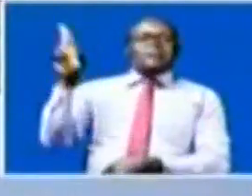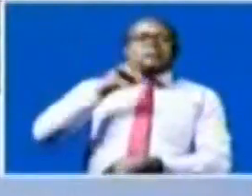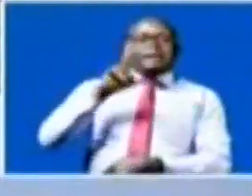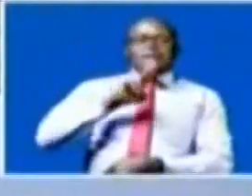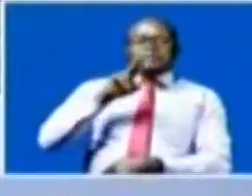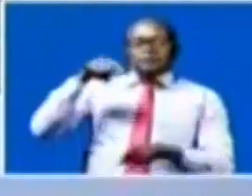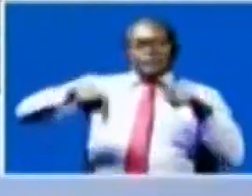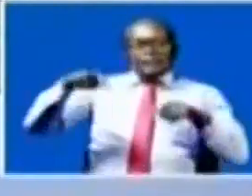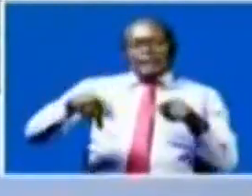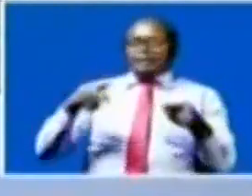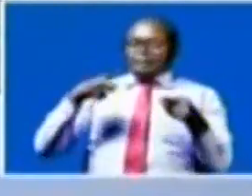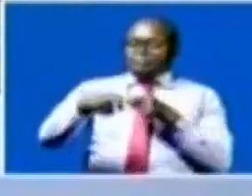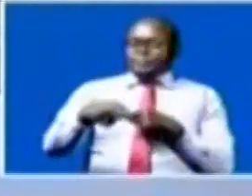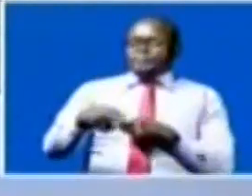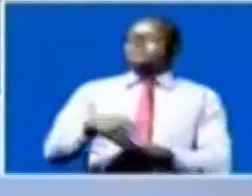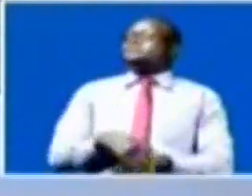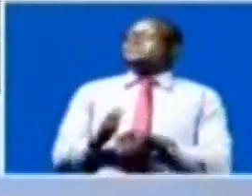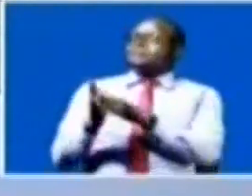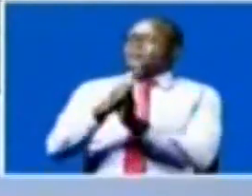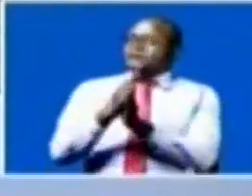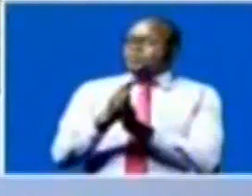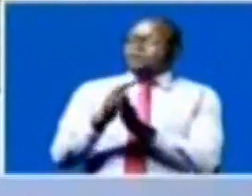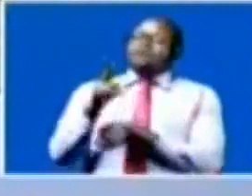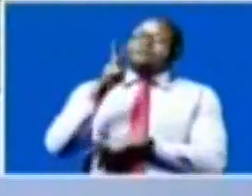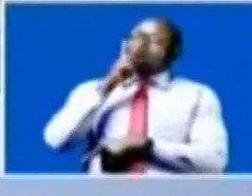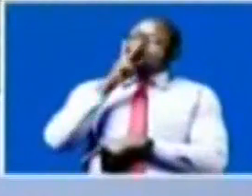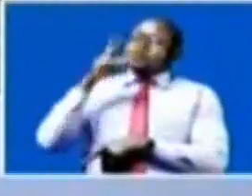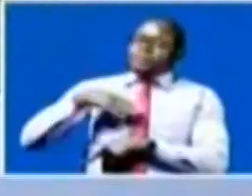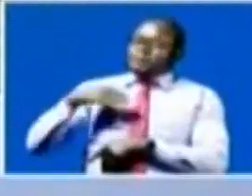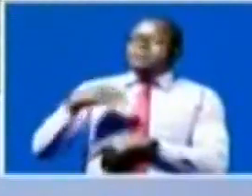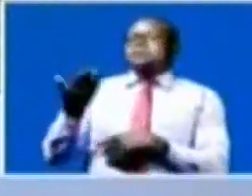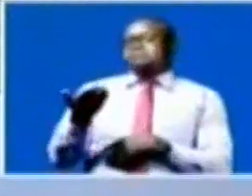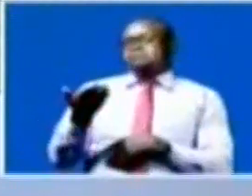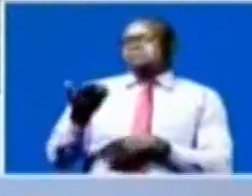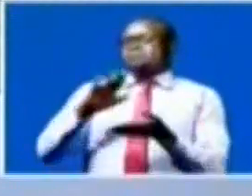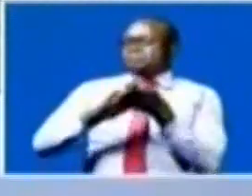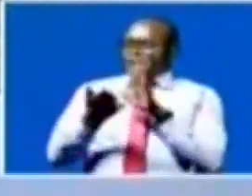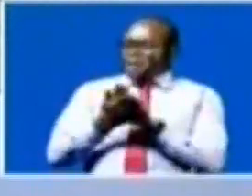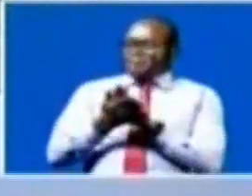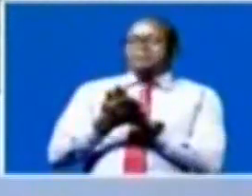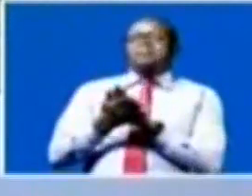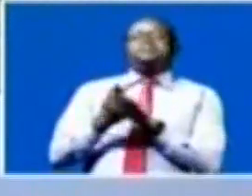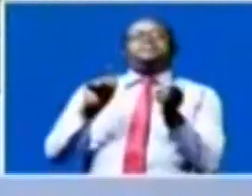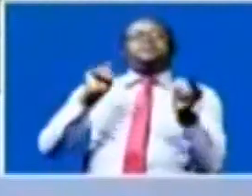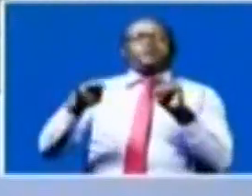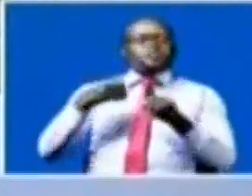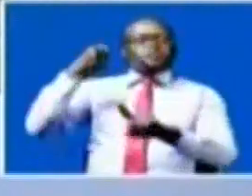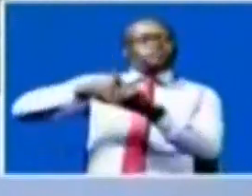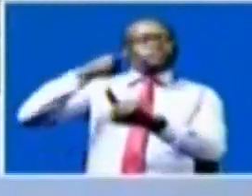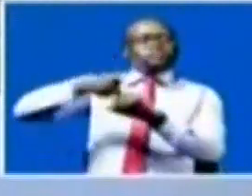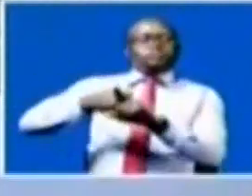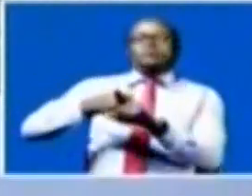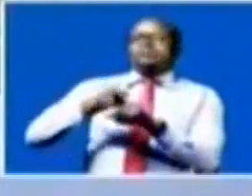limbs amputated. Mary Mwoki tells us the story of tobacco victims who have turned out to be anti-smoking champions. Take